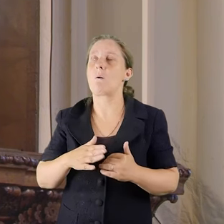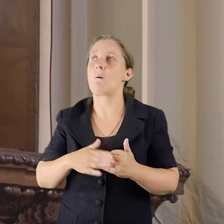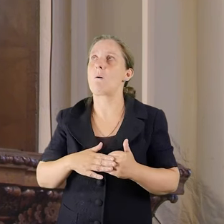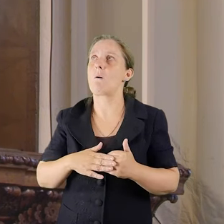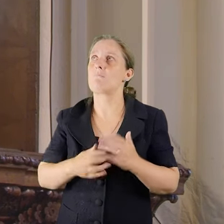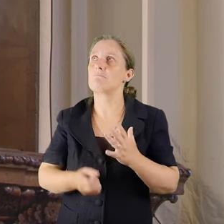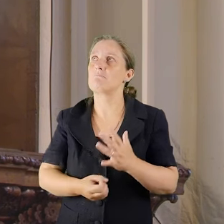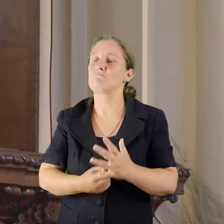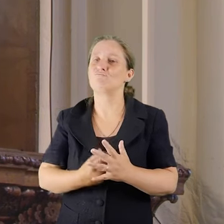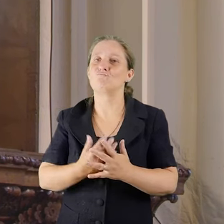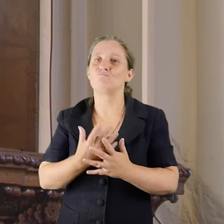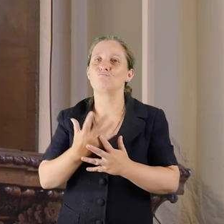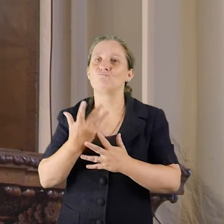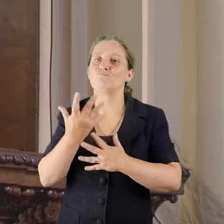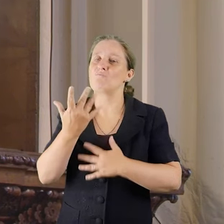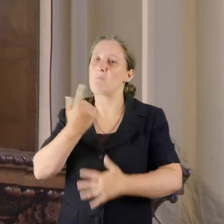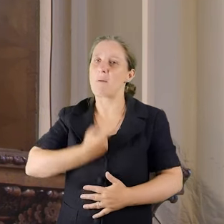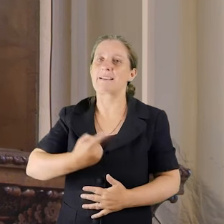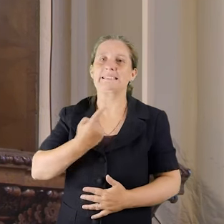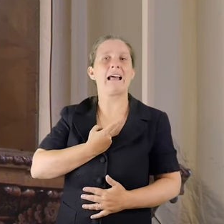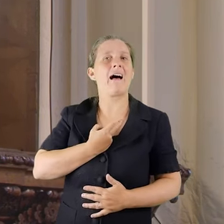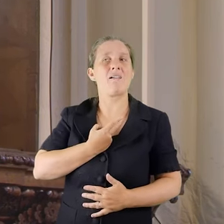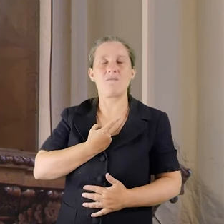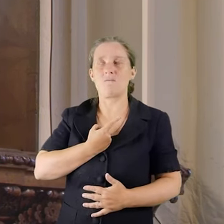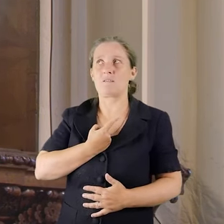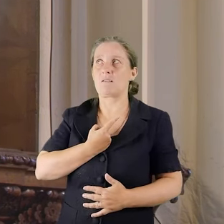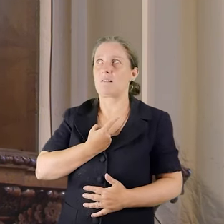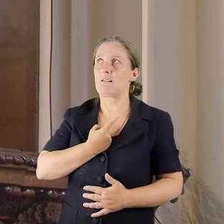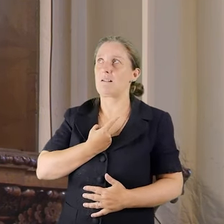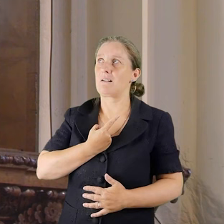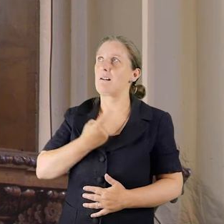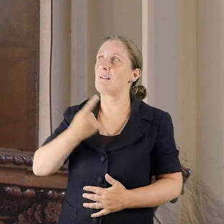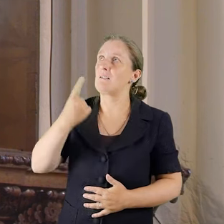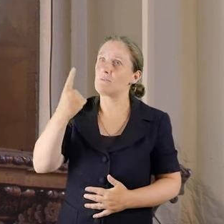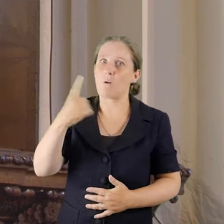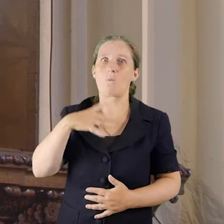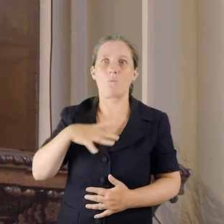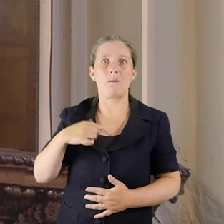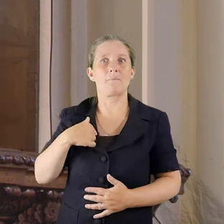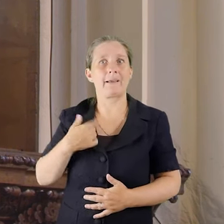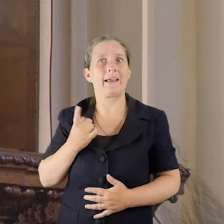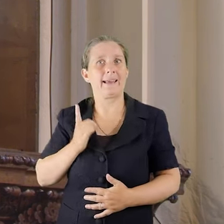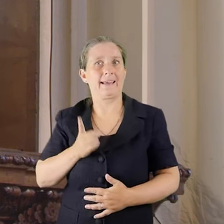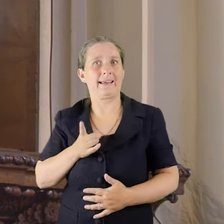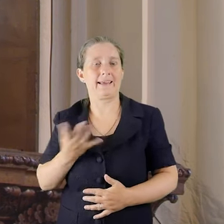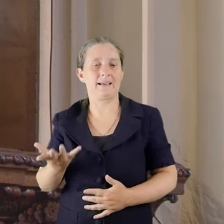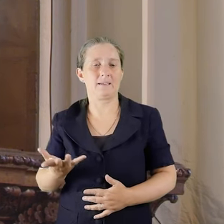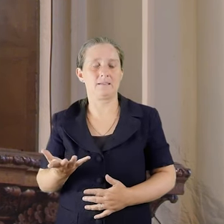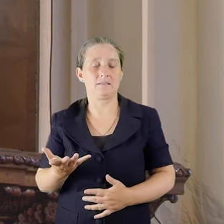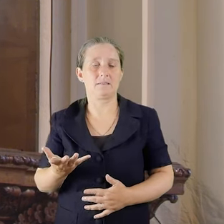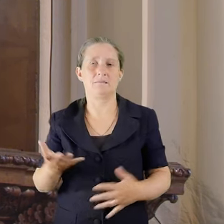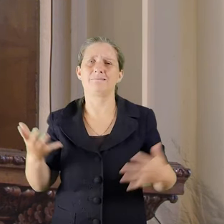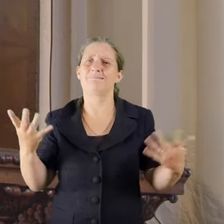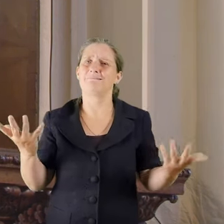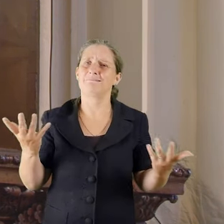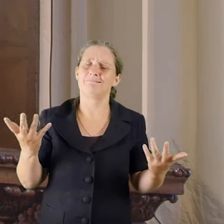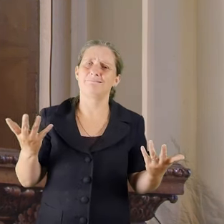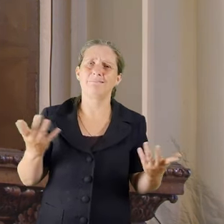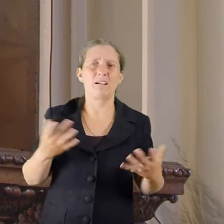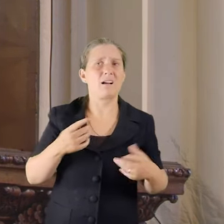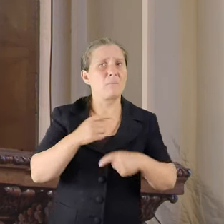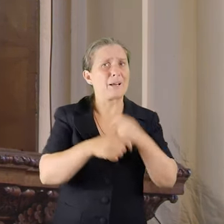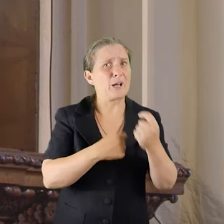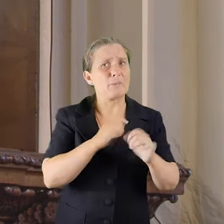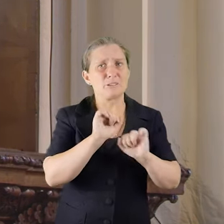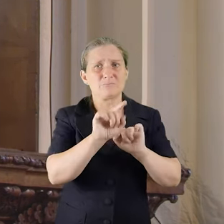I'm becoming me. Like I'm becoming the person I am supposed to be. Now, of course, becoming